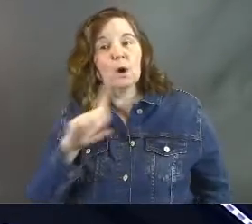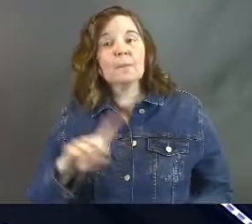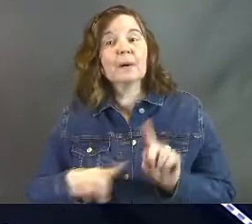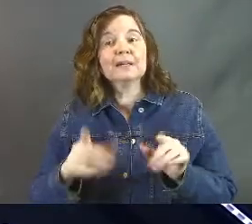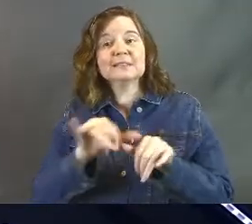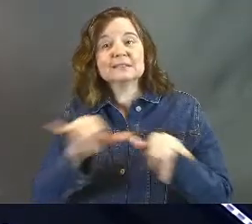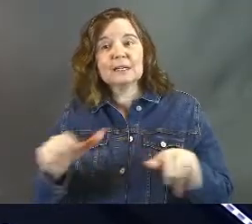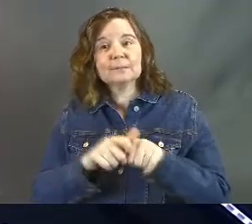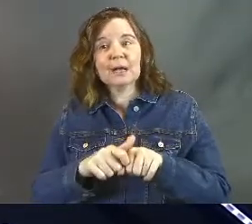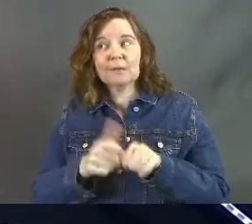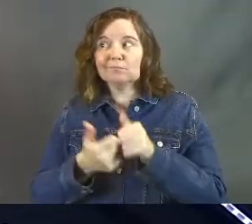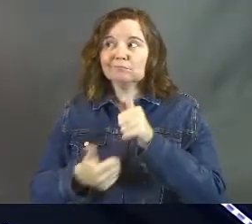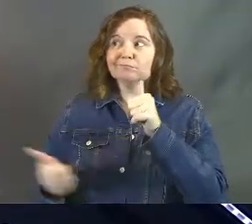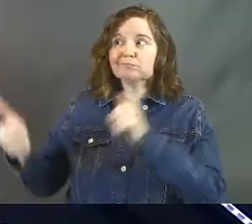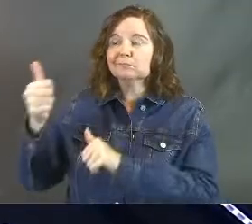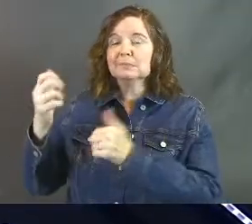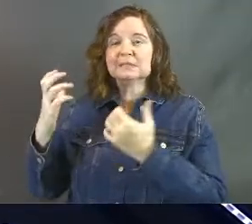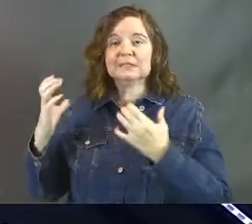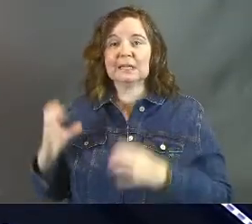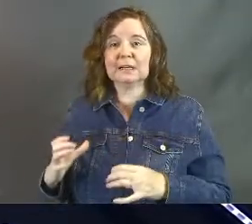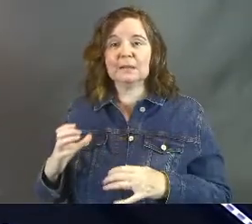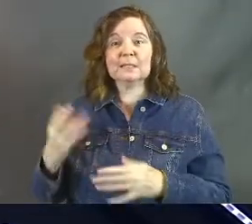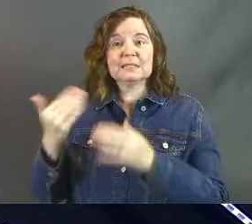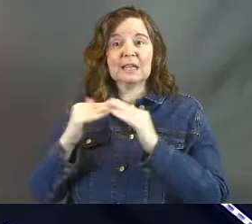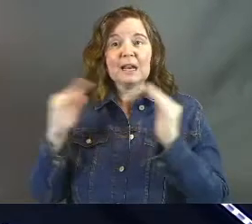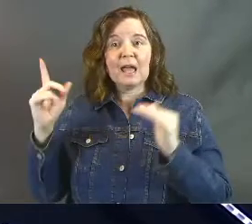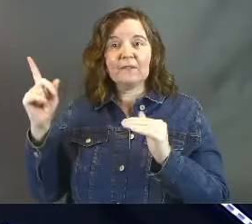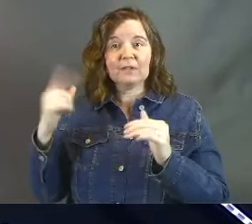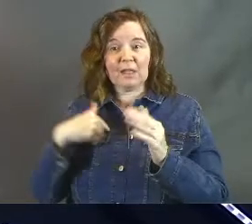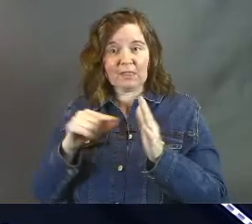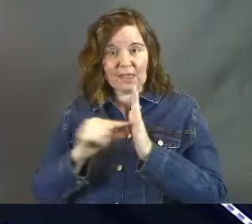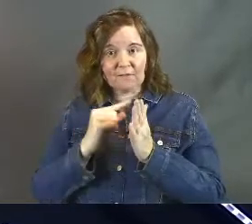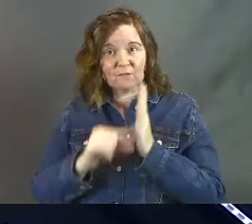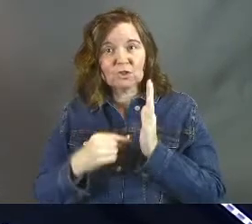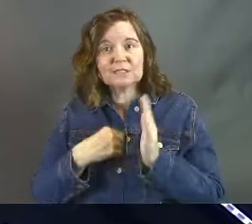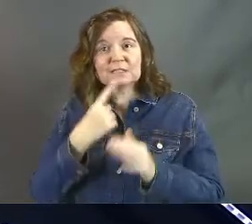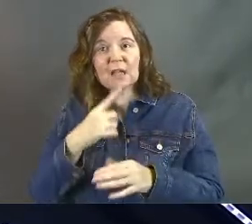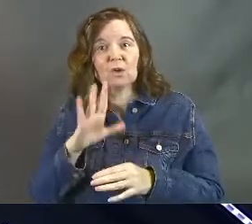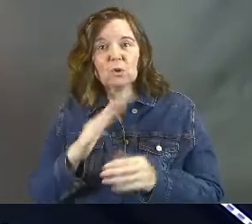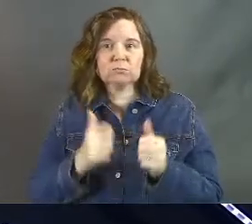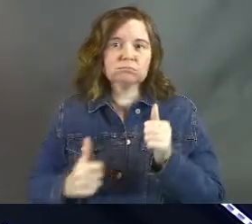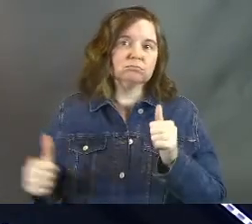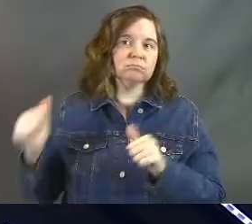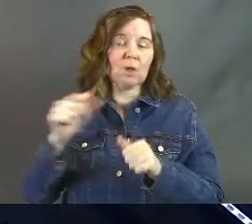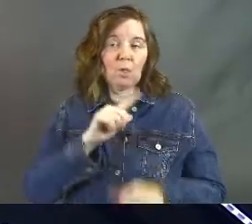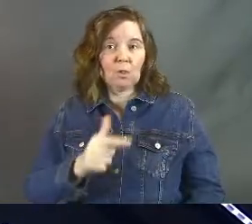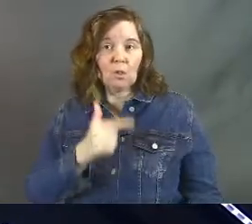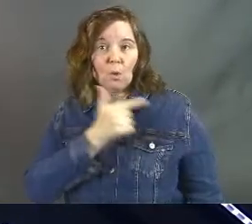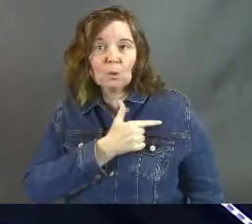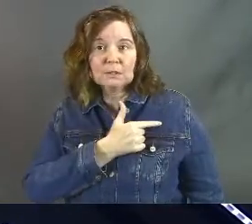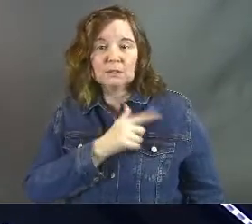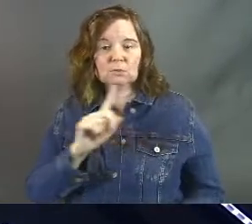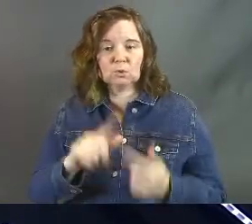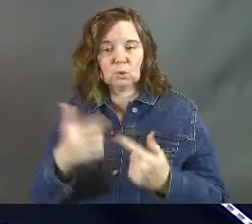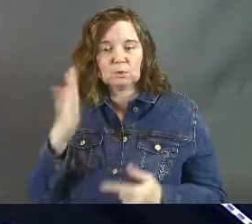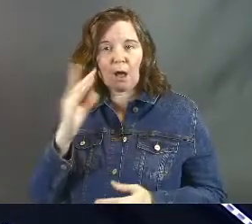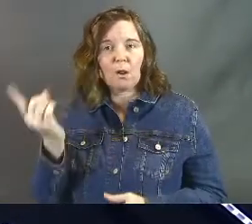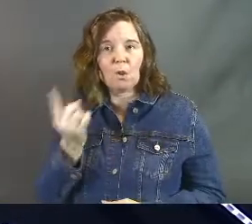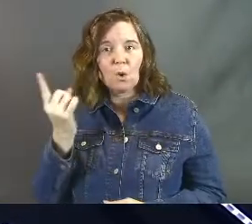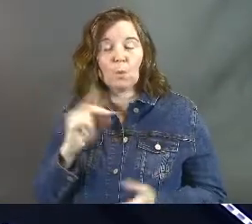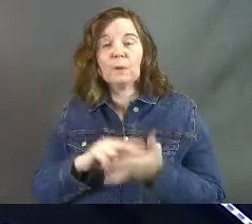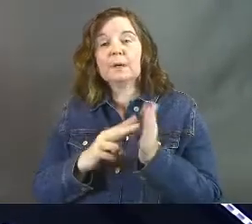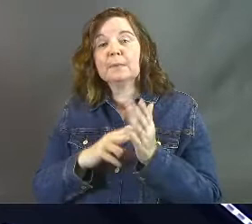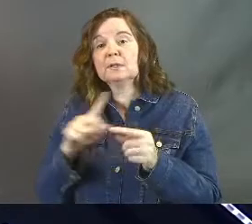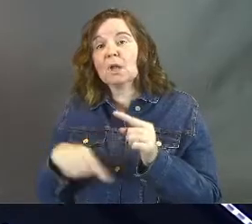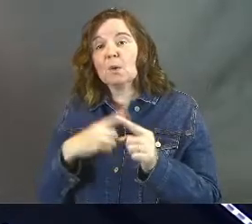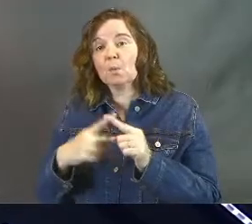your ultimate citizenship is in heaven, is what that verse is saying. Your ultimate loyalty goes to God alone, which